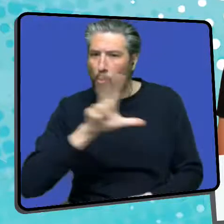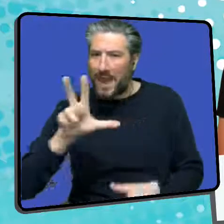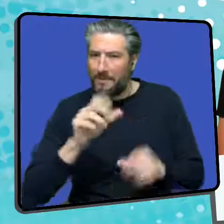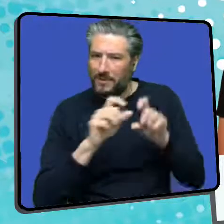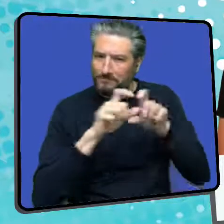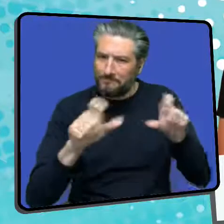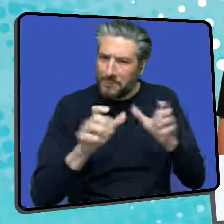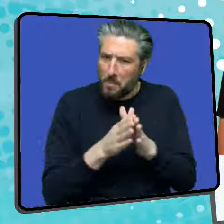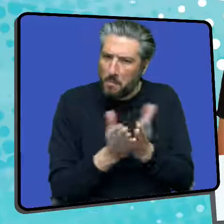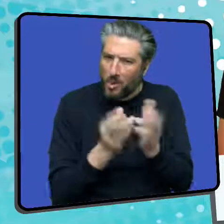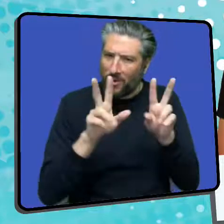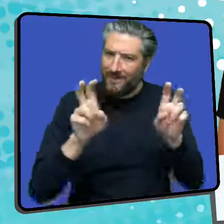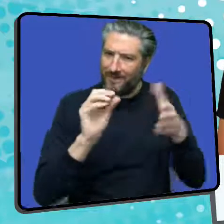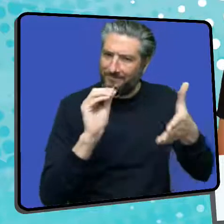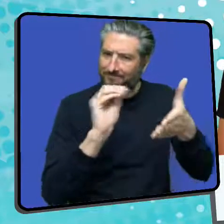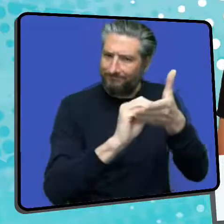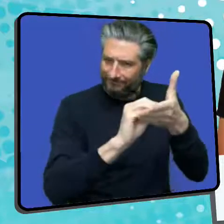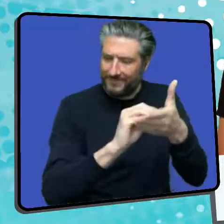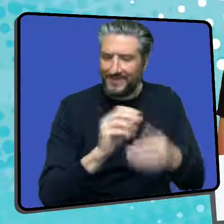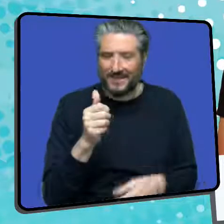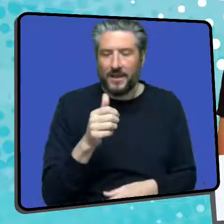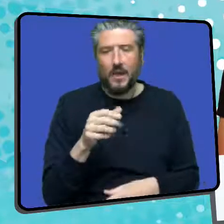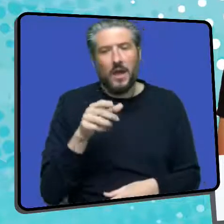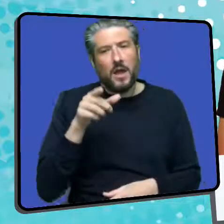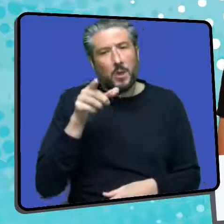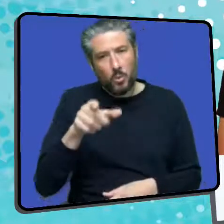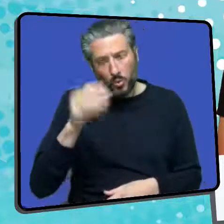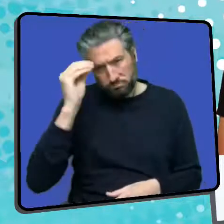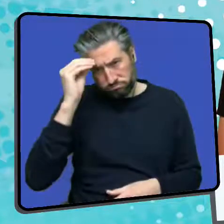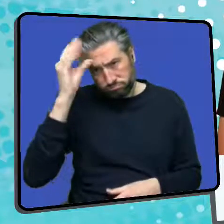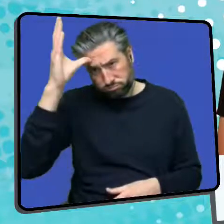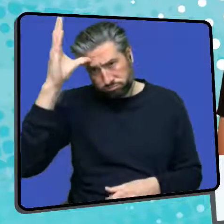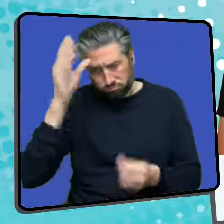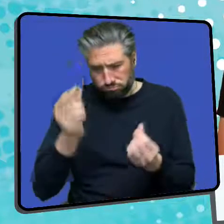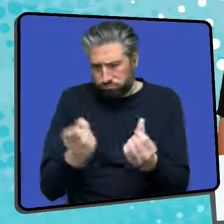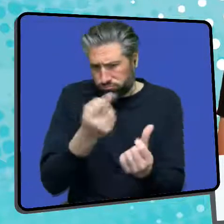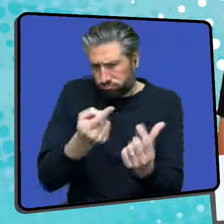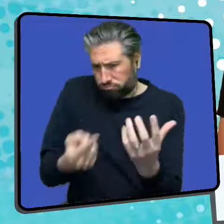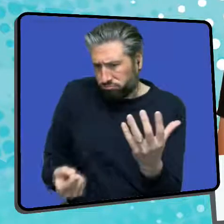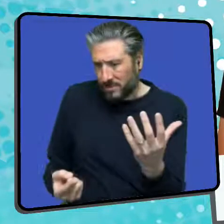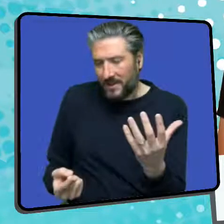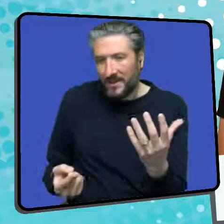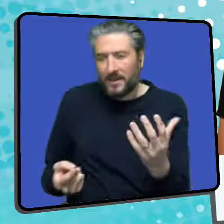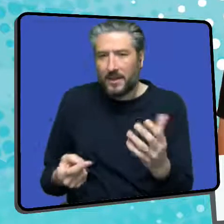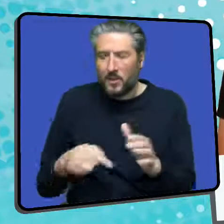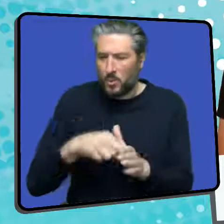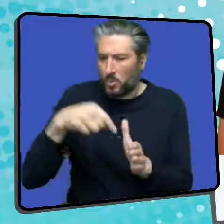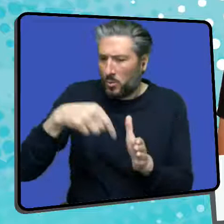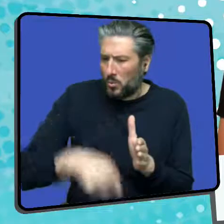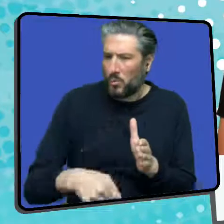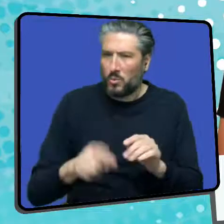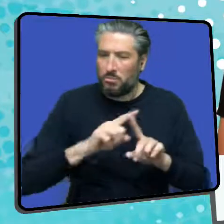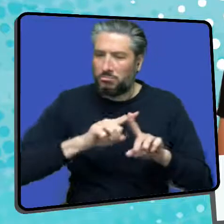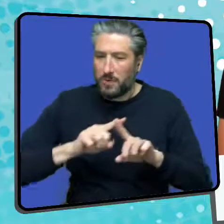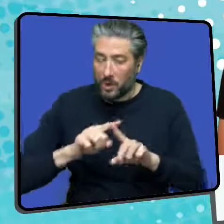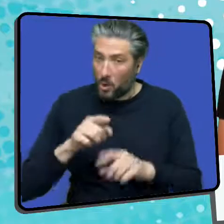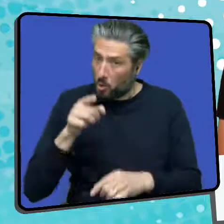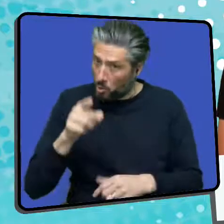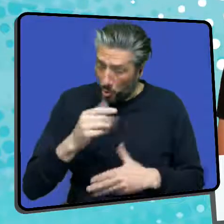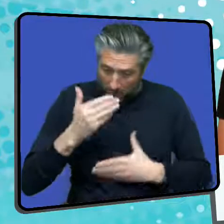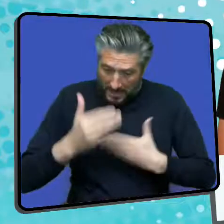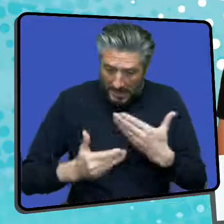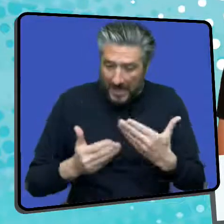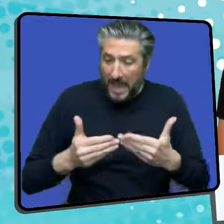of your knowledge, do you find yourself having to learn a lot as you're going through